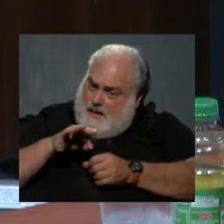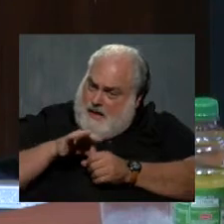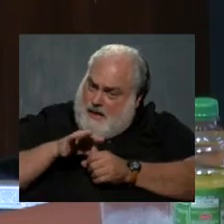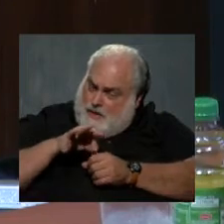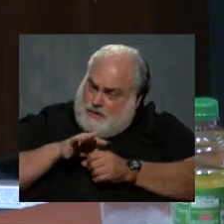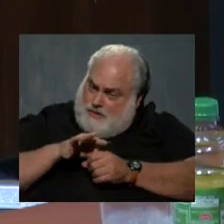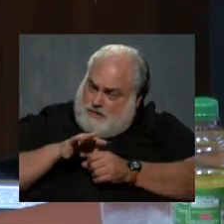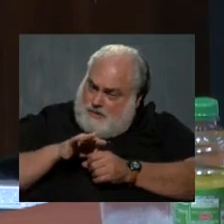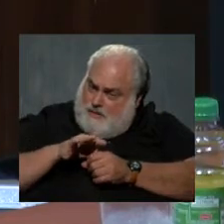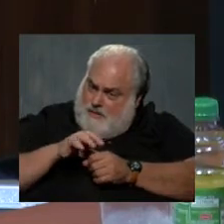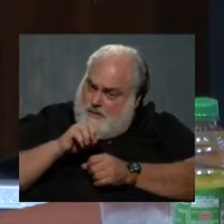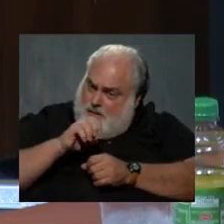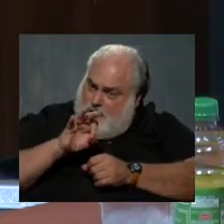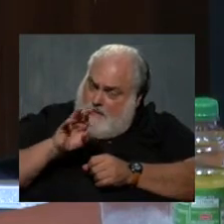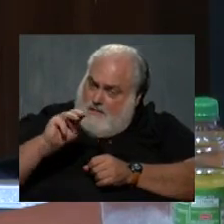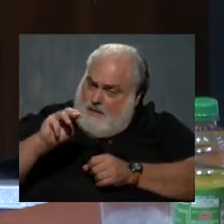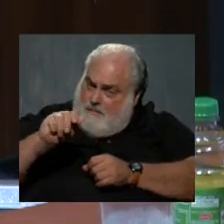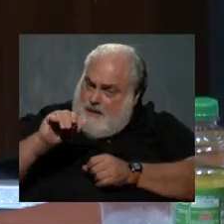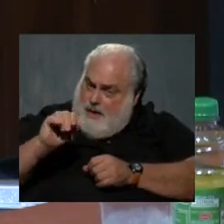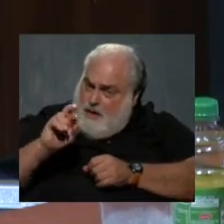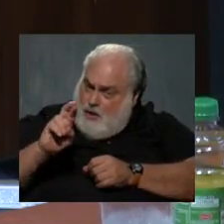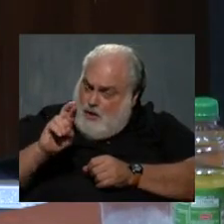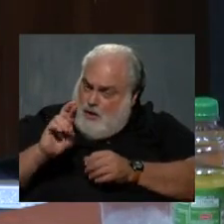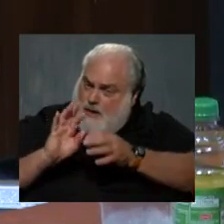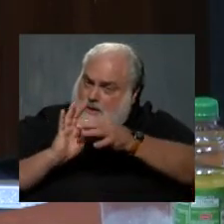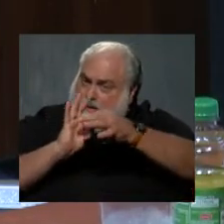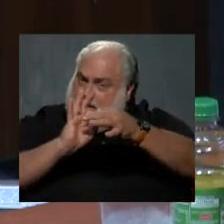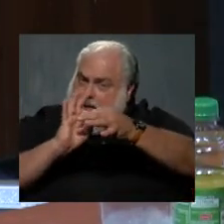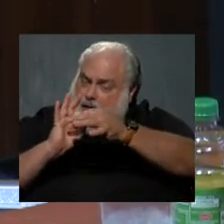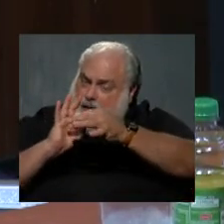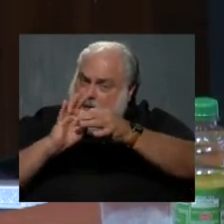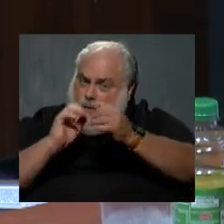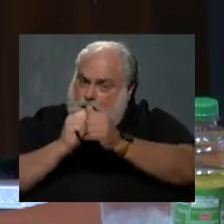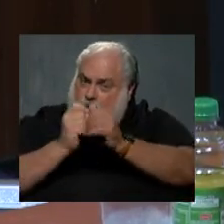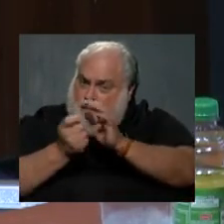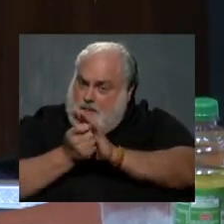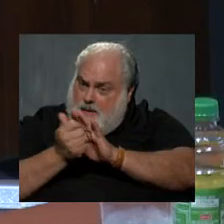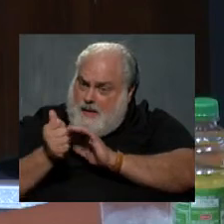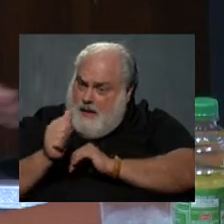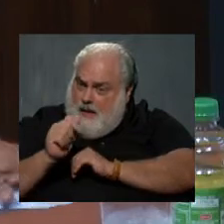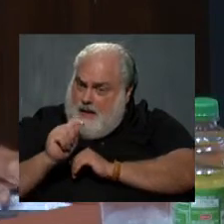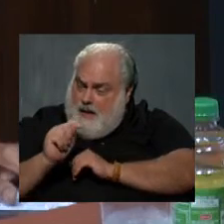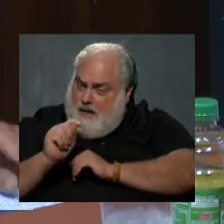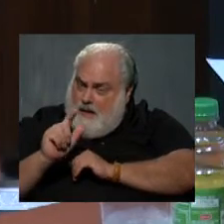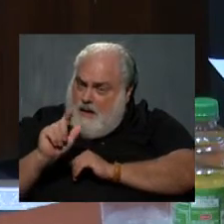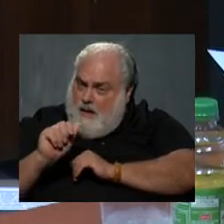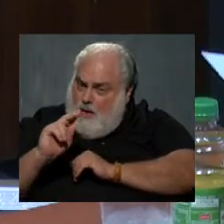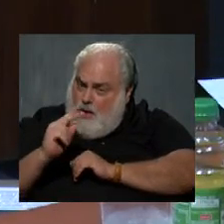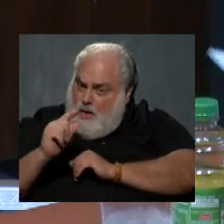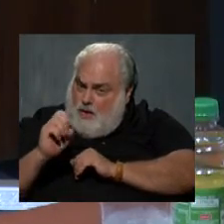the election of the mayor also deals with the abolition of the at-large directors?